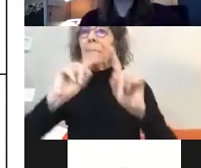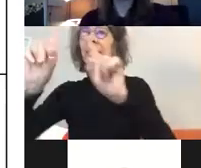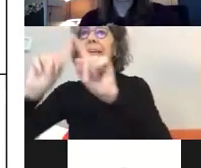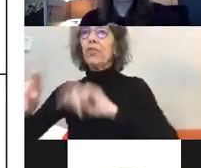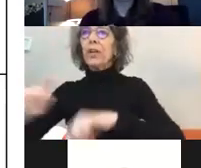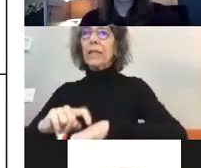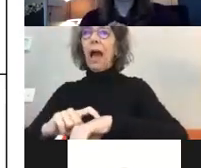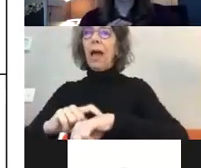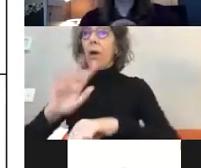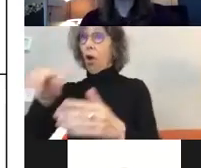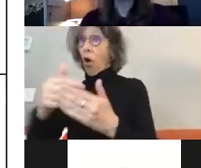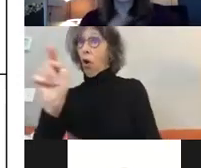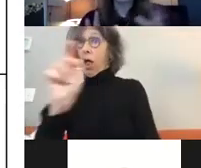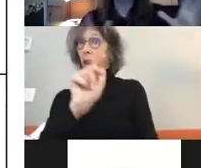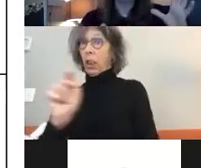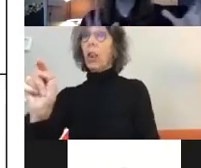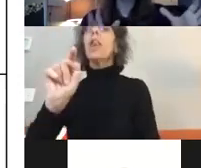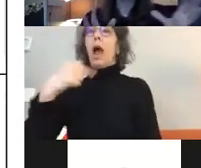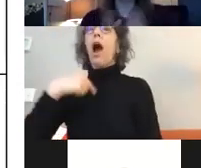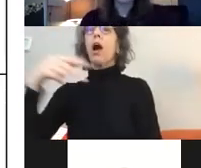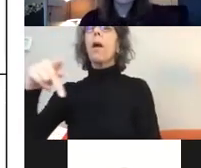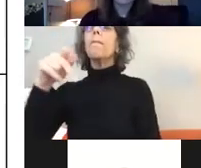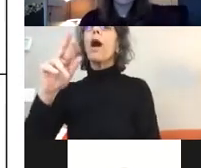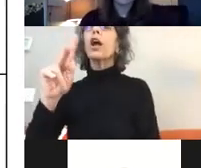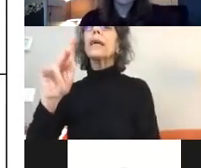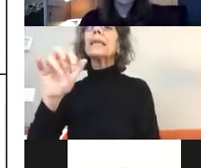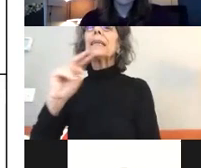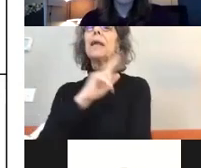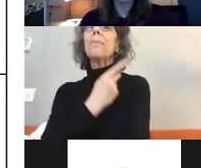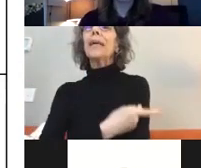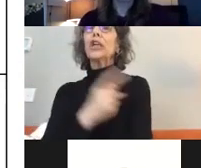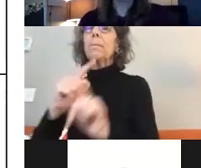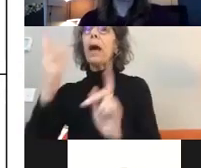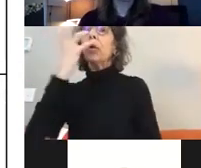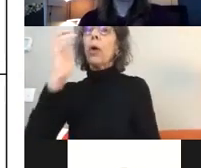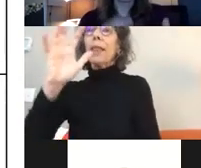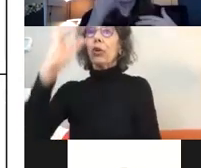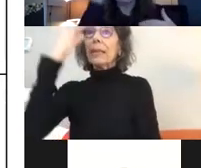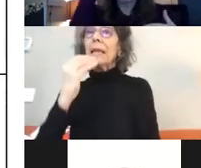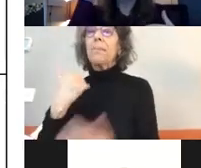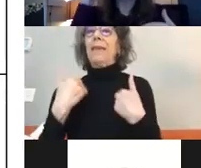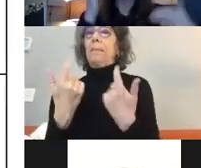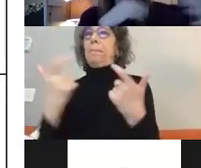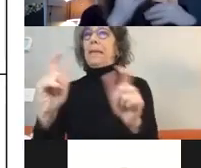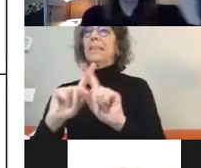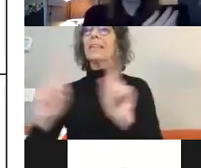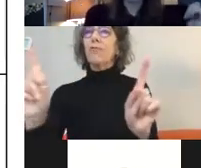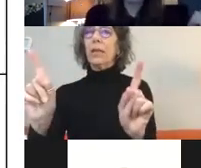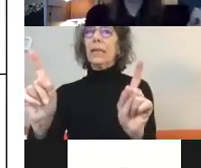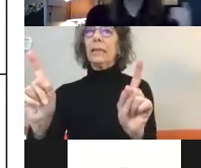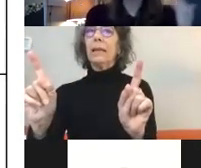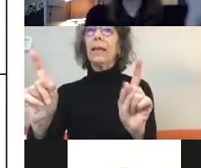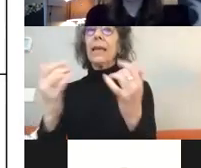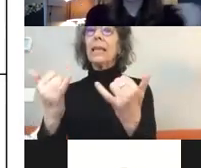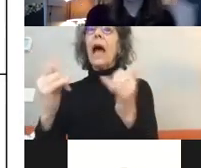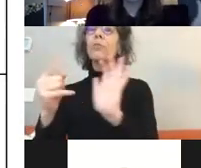are Parkinson patients, but there is very big differences in their sleep. I'm going to show you a bit